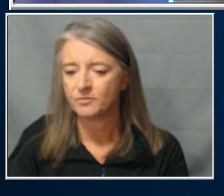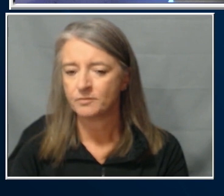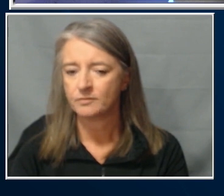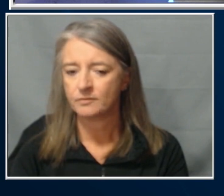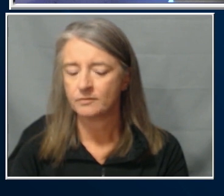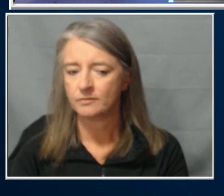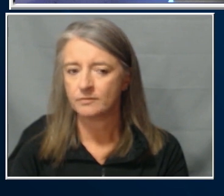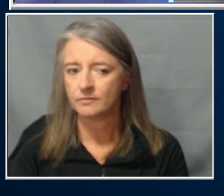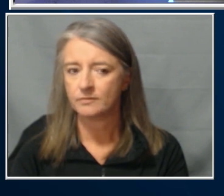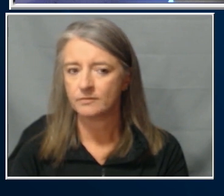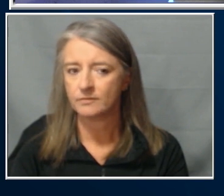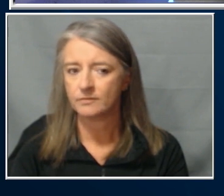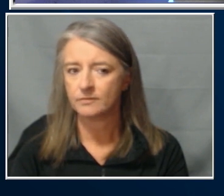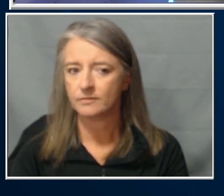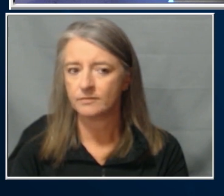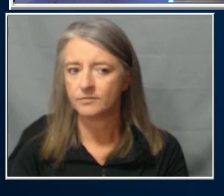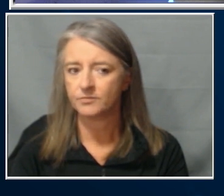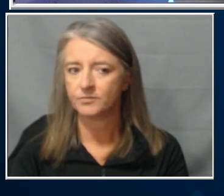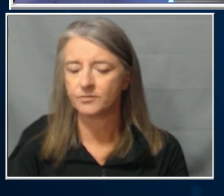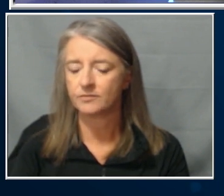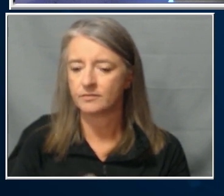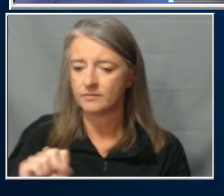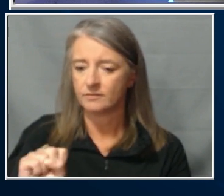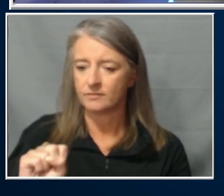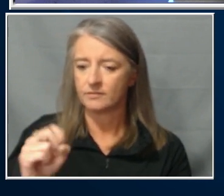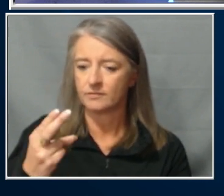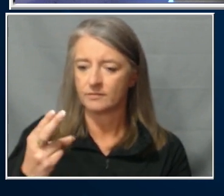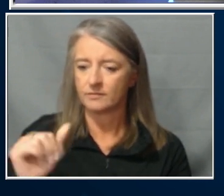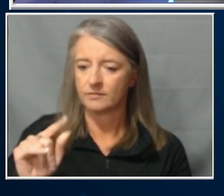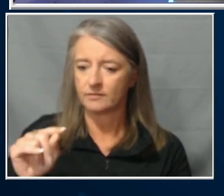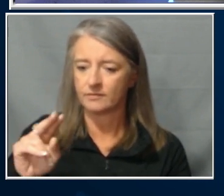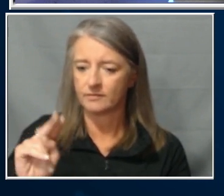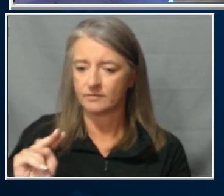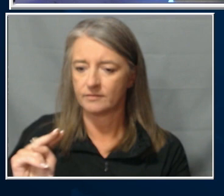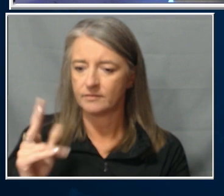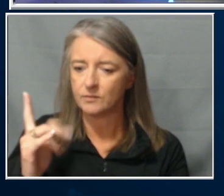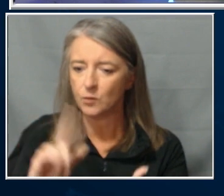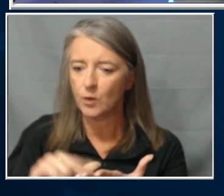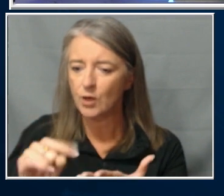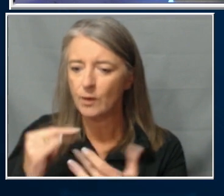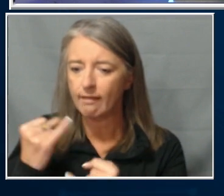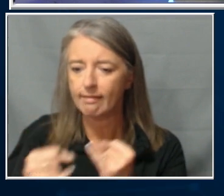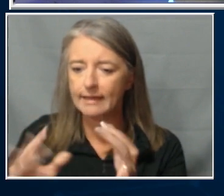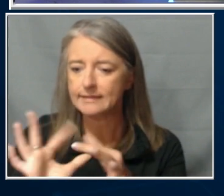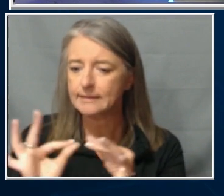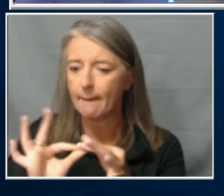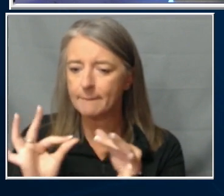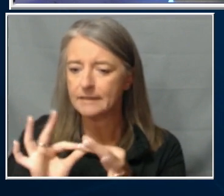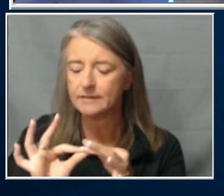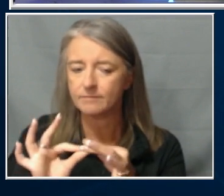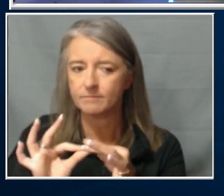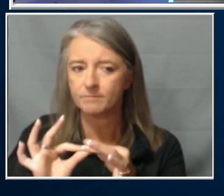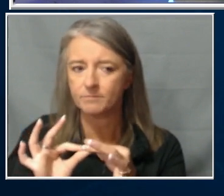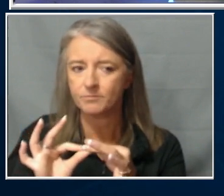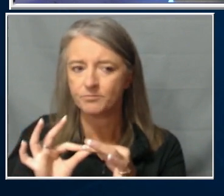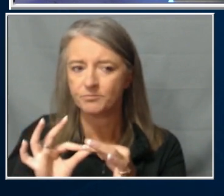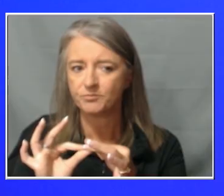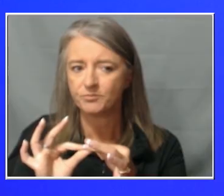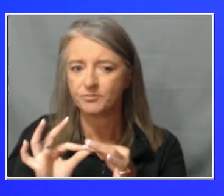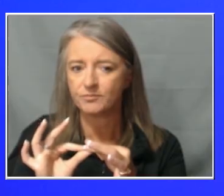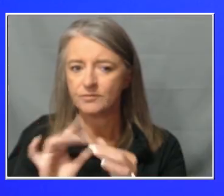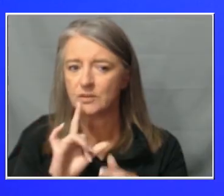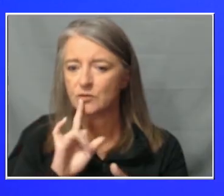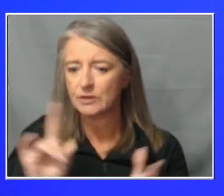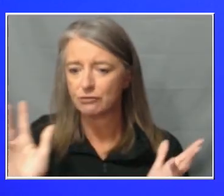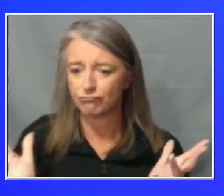I want to get our takeaways today. And Shalene, I'm going to start with you. What do you want folks to take away from our conversation? I really just